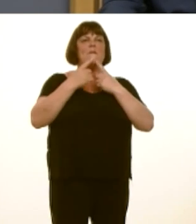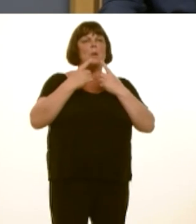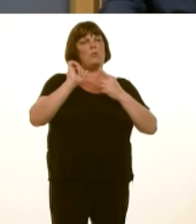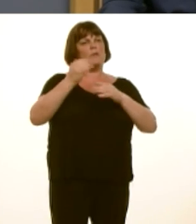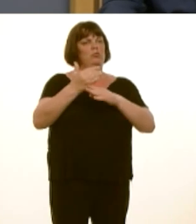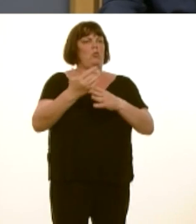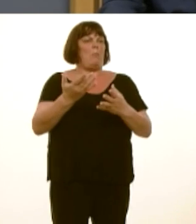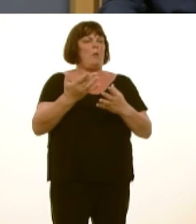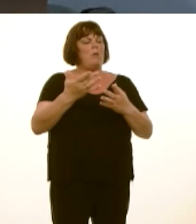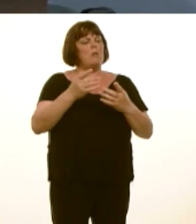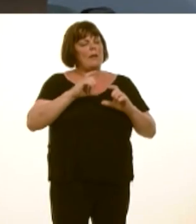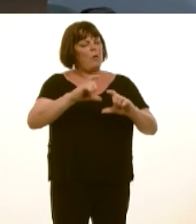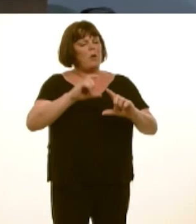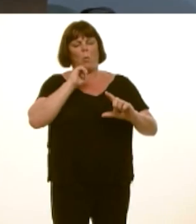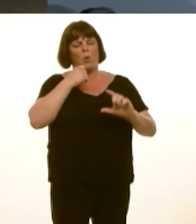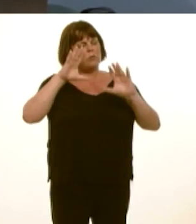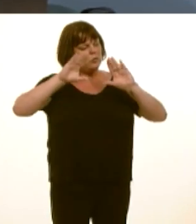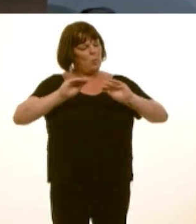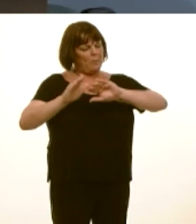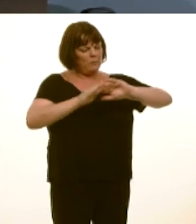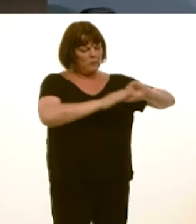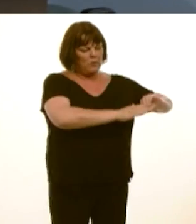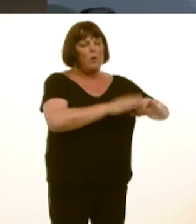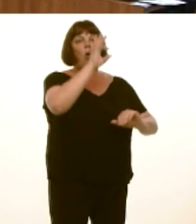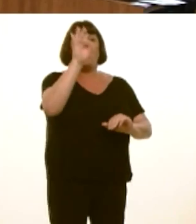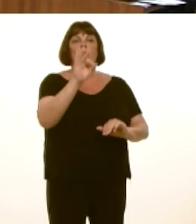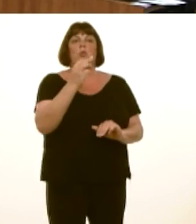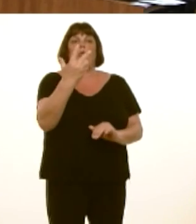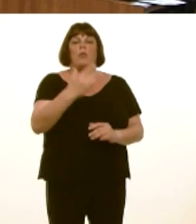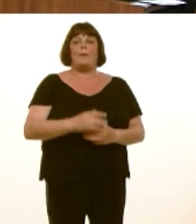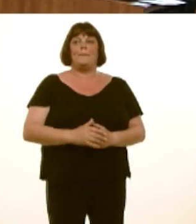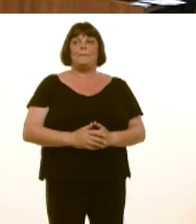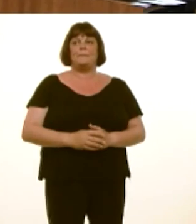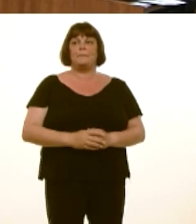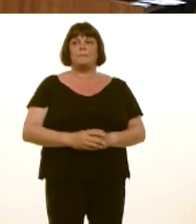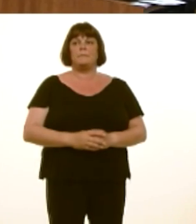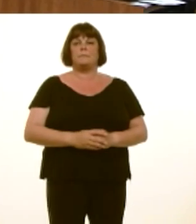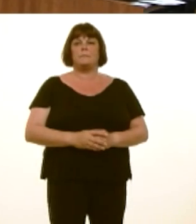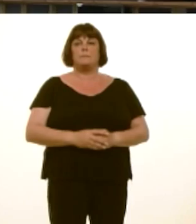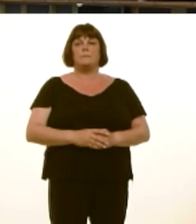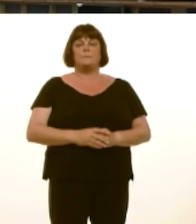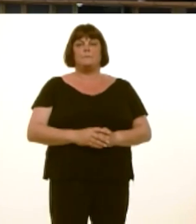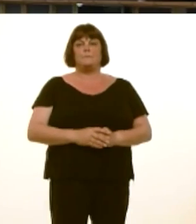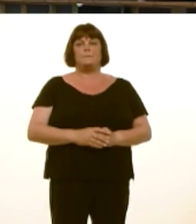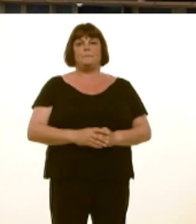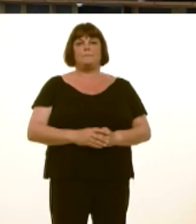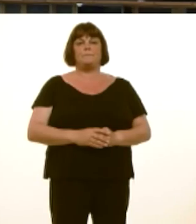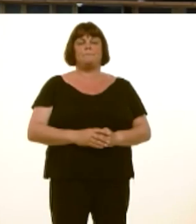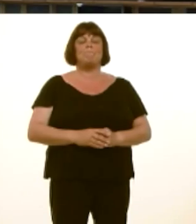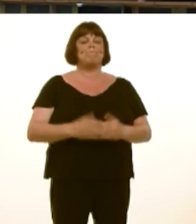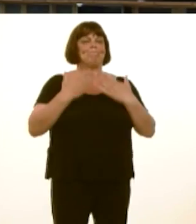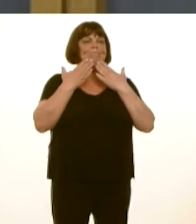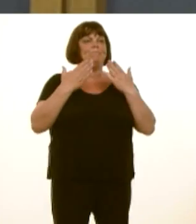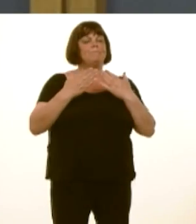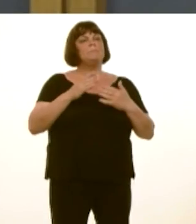debate. We now move on to question three, which is Rhun Ap Iorwerth. Diolch Llywydd, anaeth y Prif Weinidog ddatganiad am